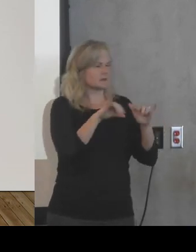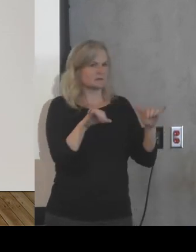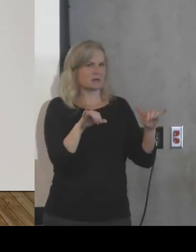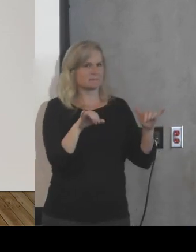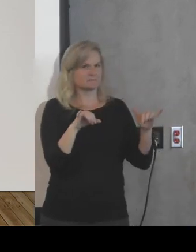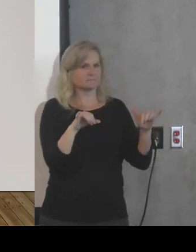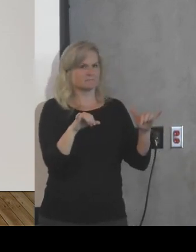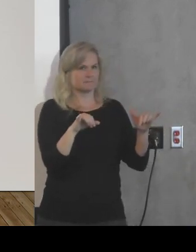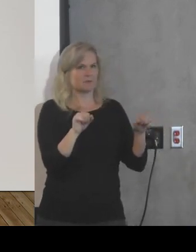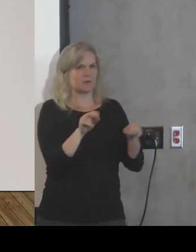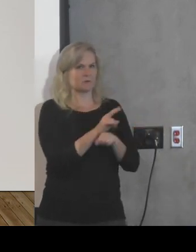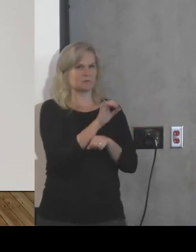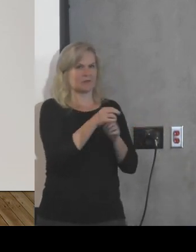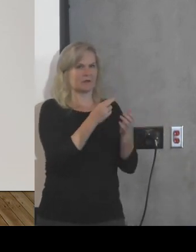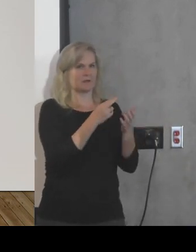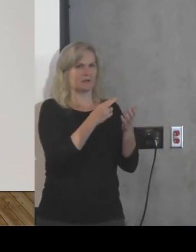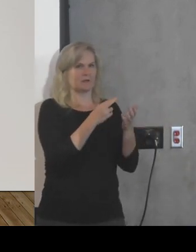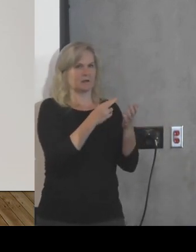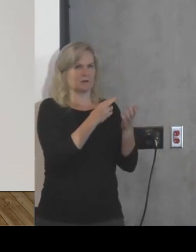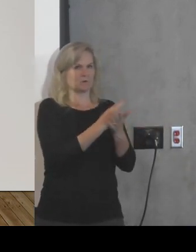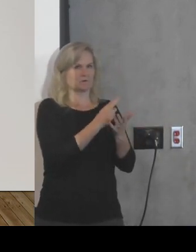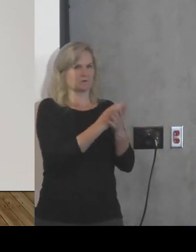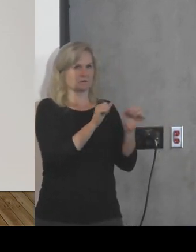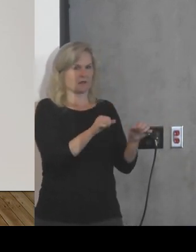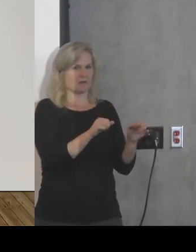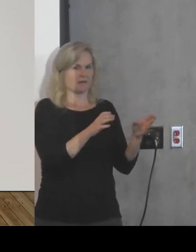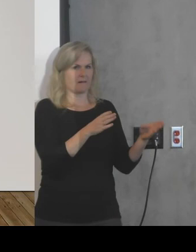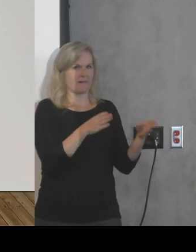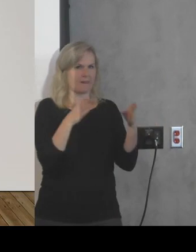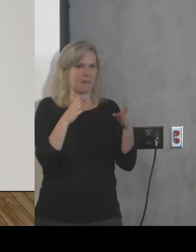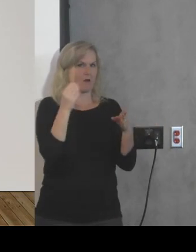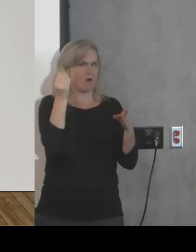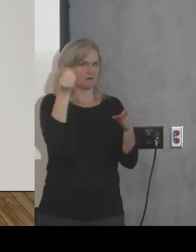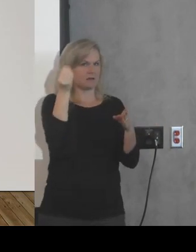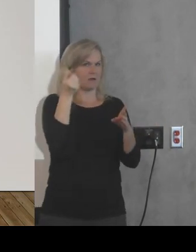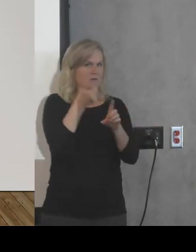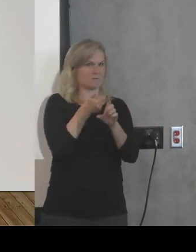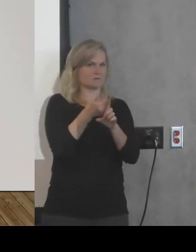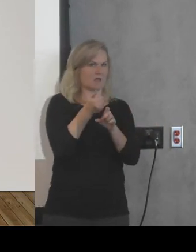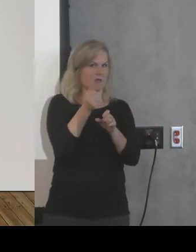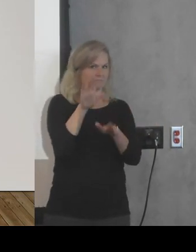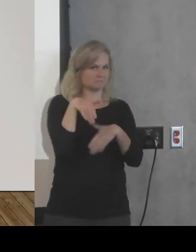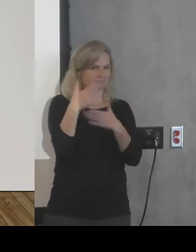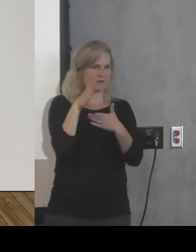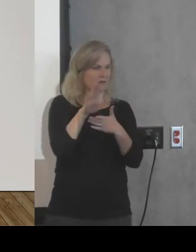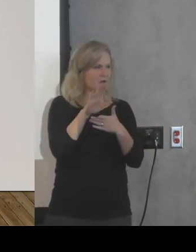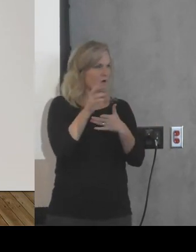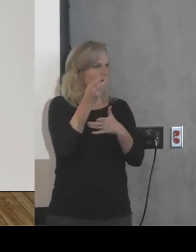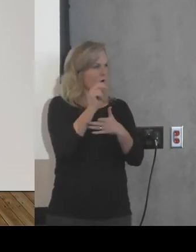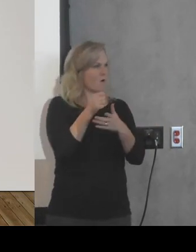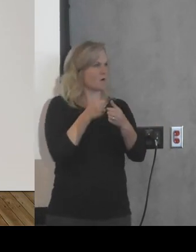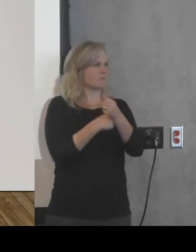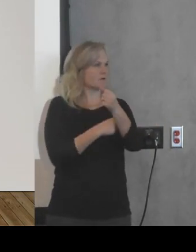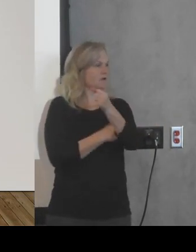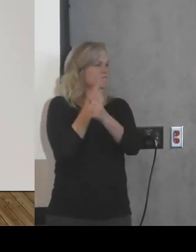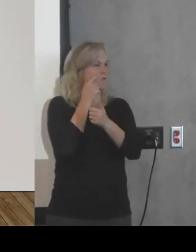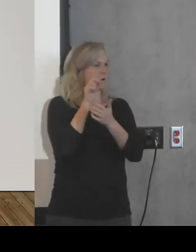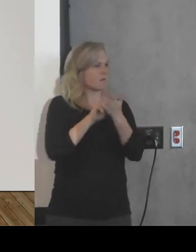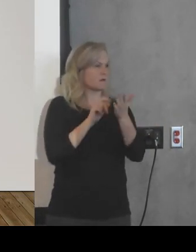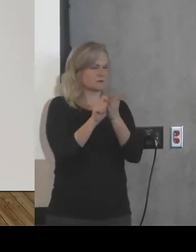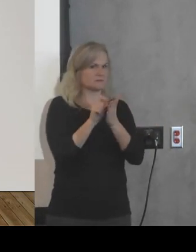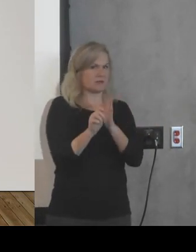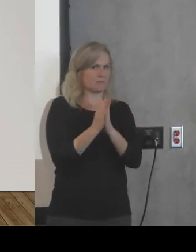can use that resource. And then Ontario has put out their own Foundations for Literacy booklet. It's got